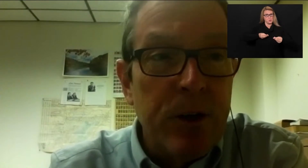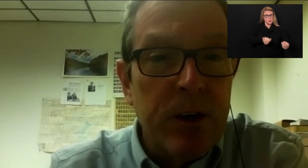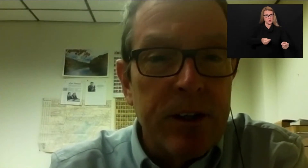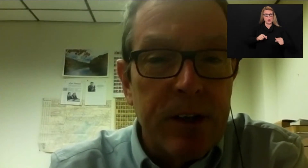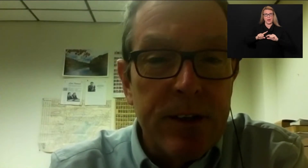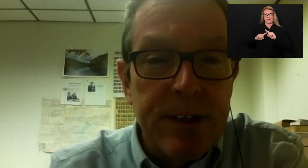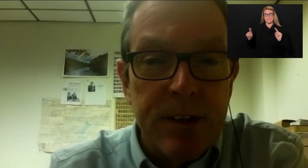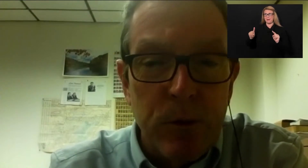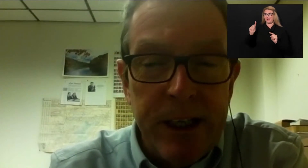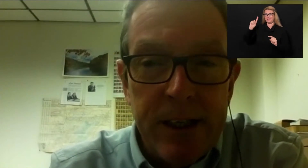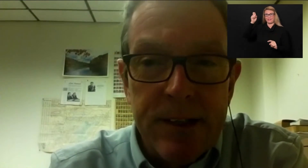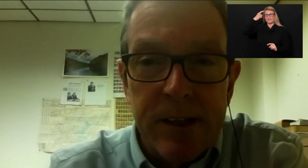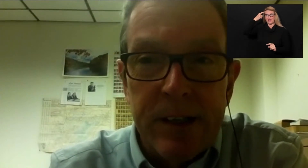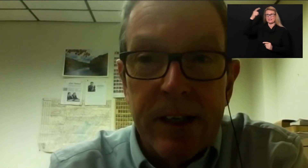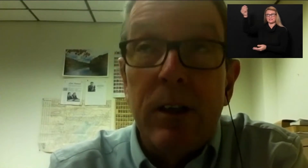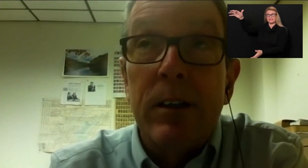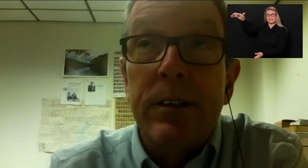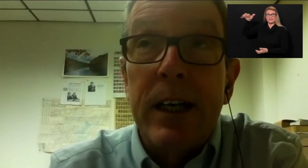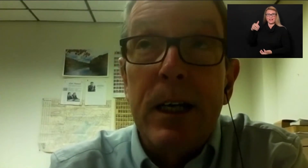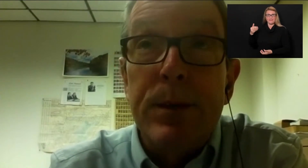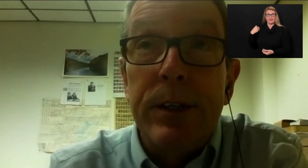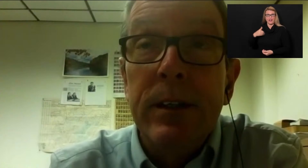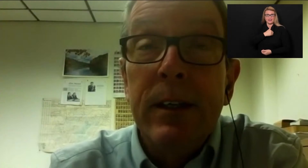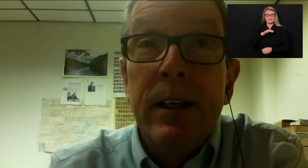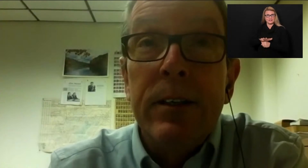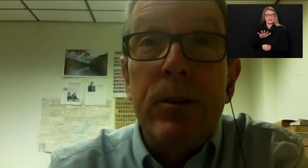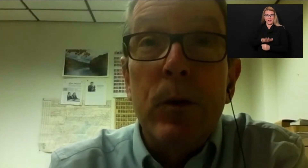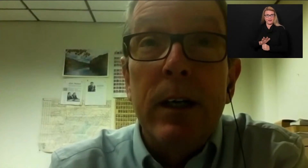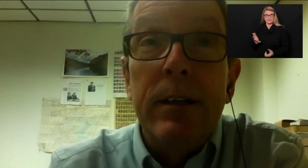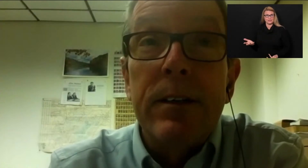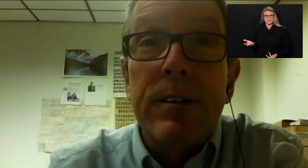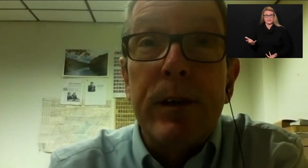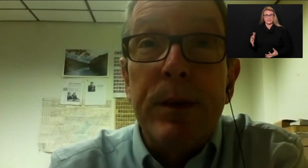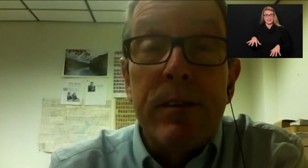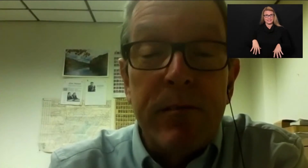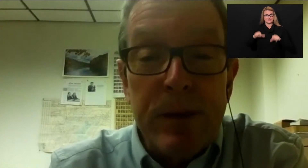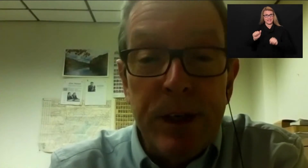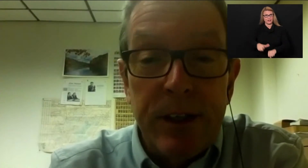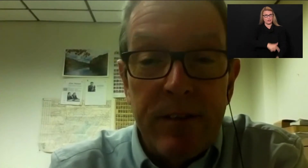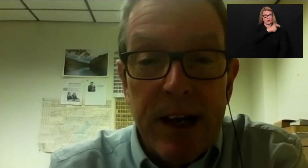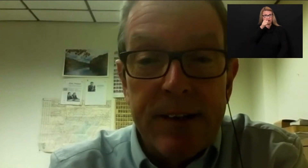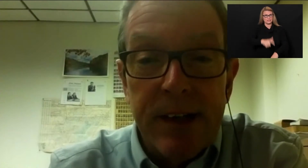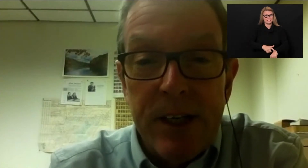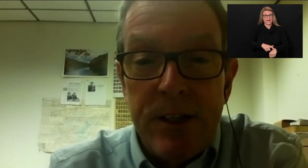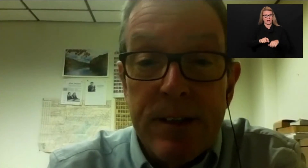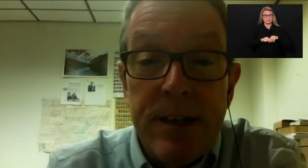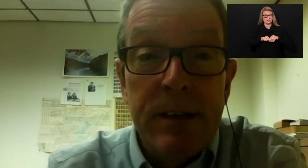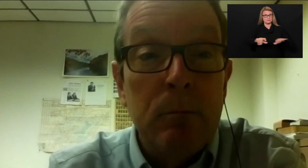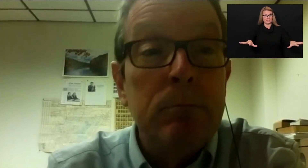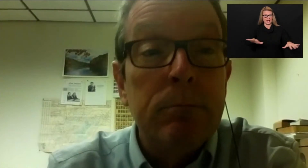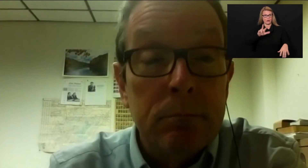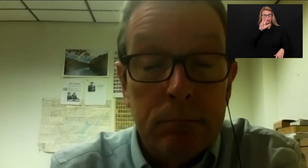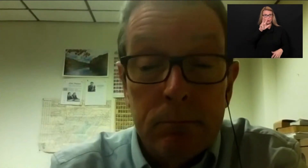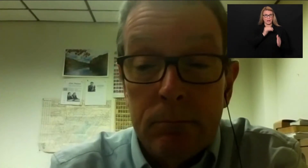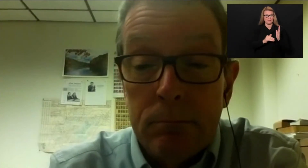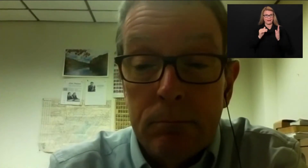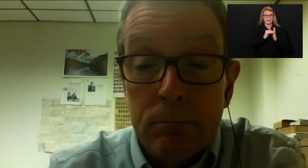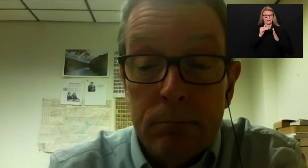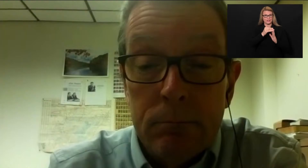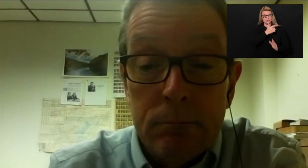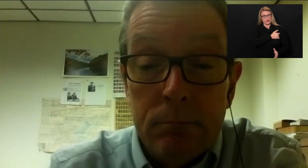25,000 or fewer doses a week, it's going to take a long time to distribute 3 million vaccinations.